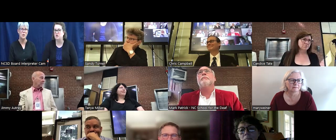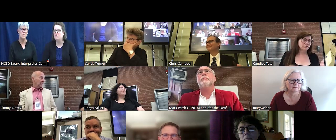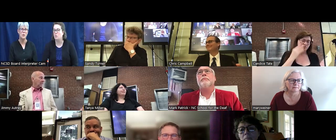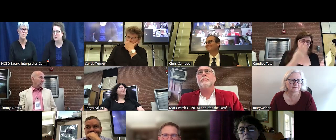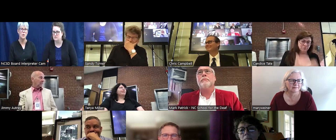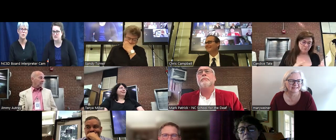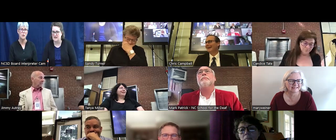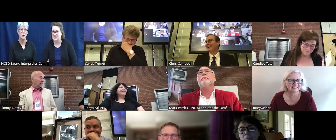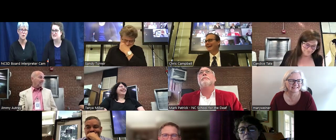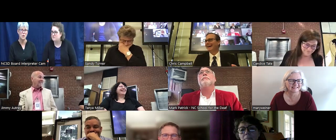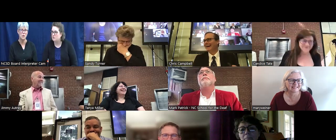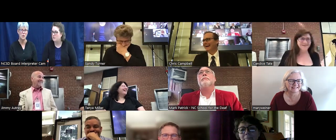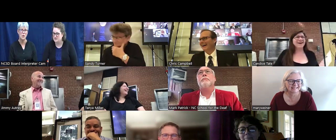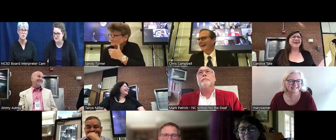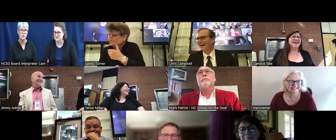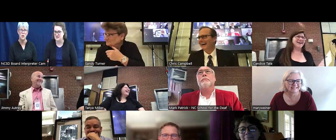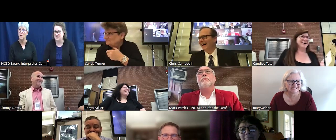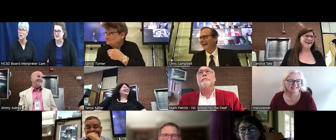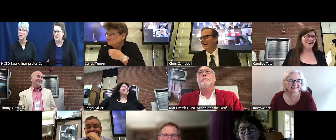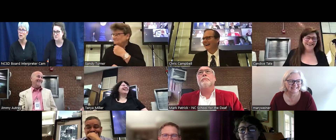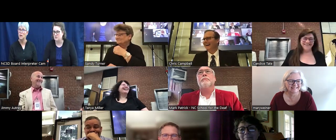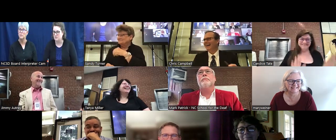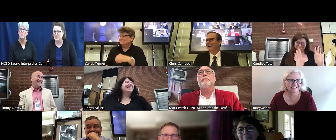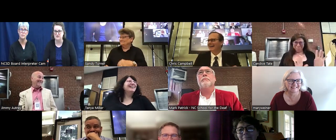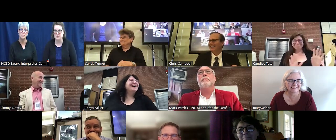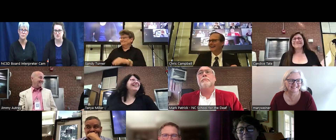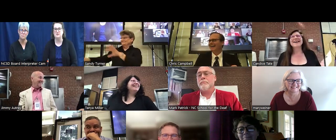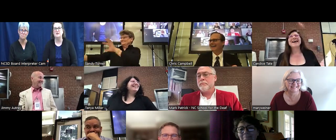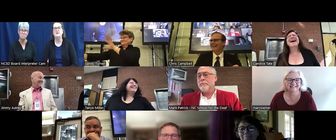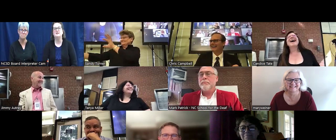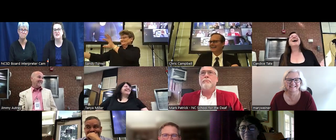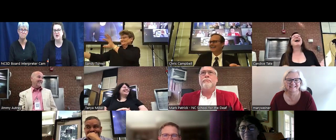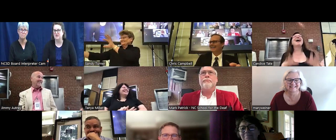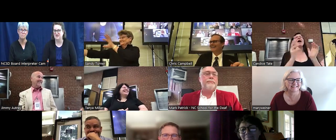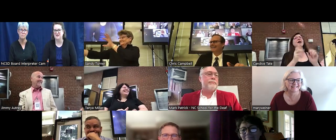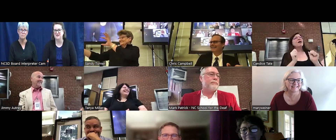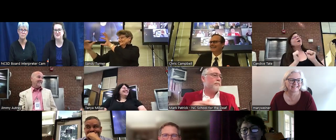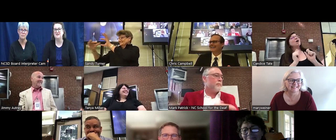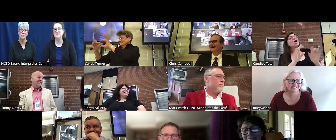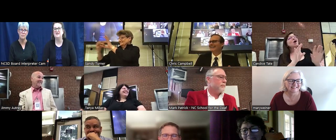been overwhelmed in the last several months thinking that that was what we were going to have to do.